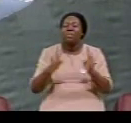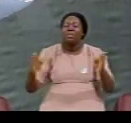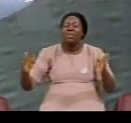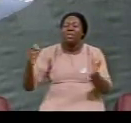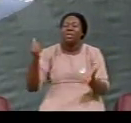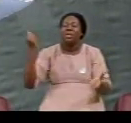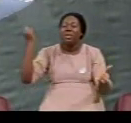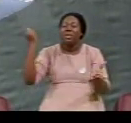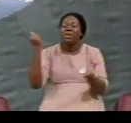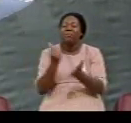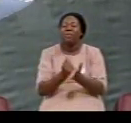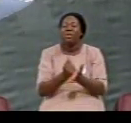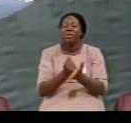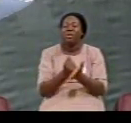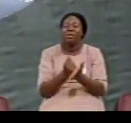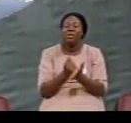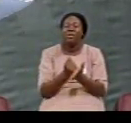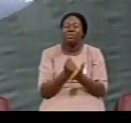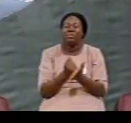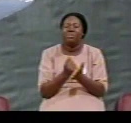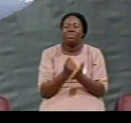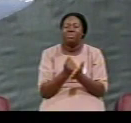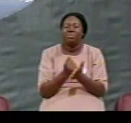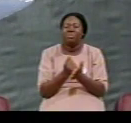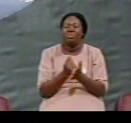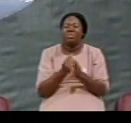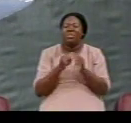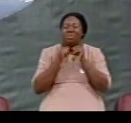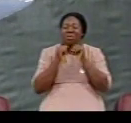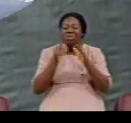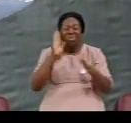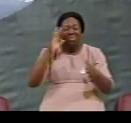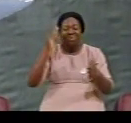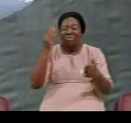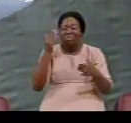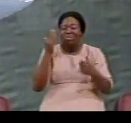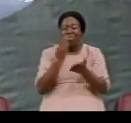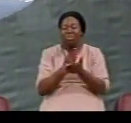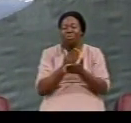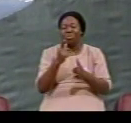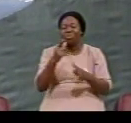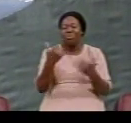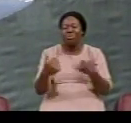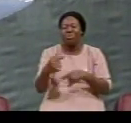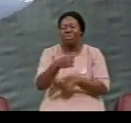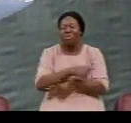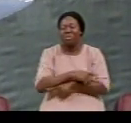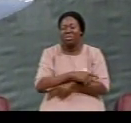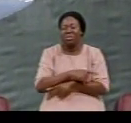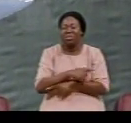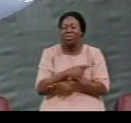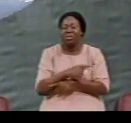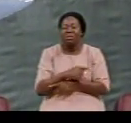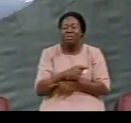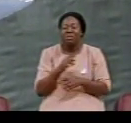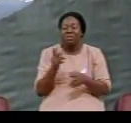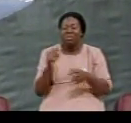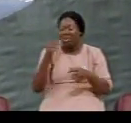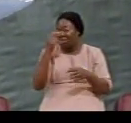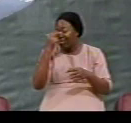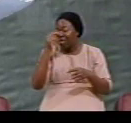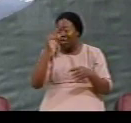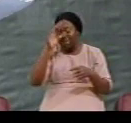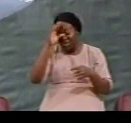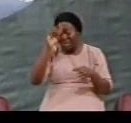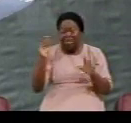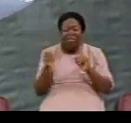Nothing will hinder you today. blind Bartimaeus, he did not allow anything